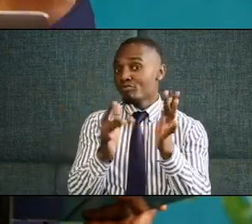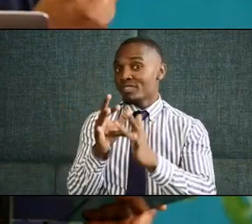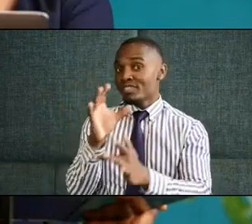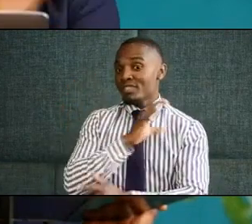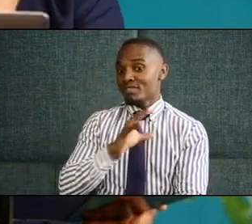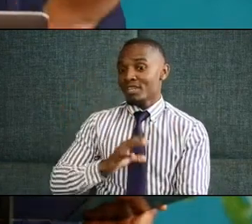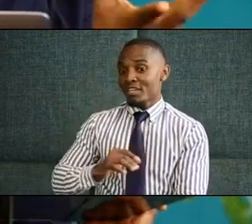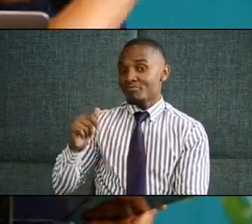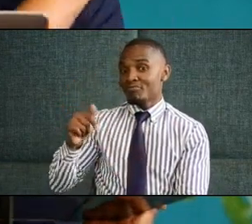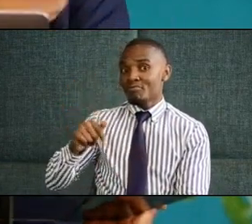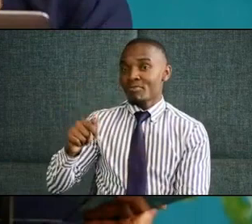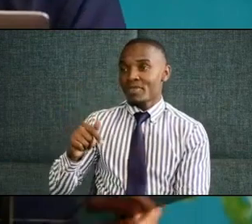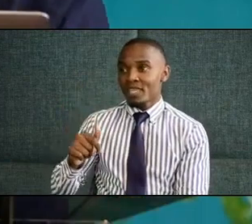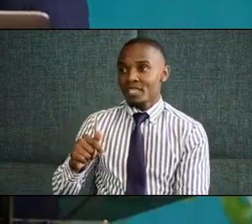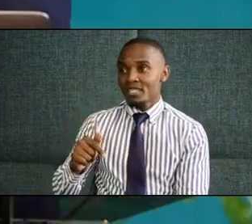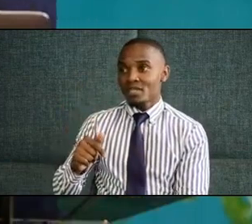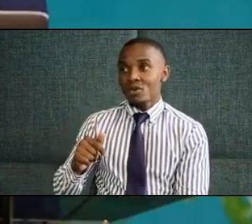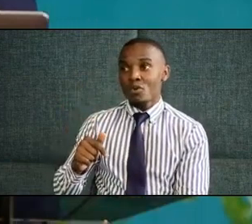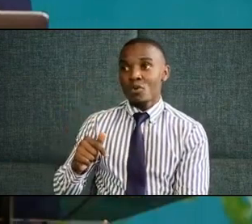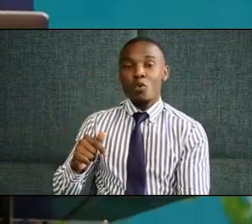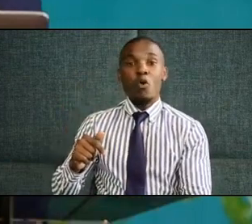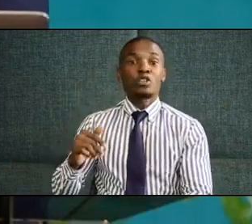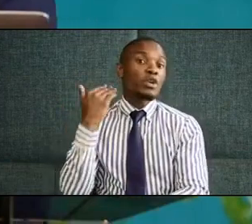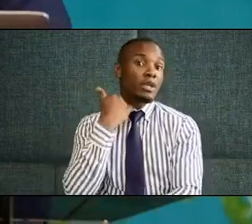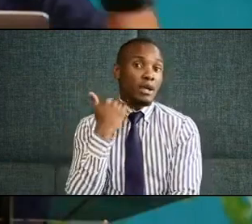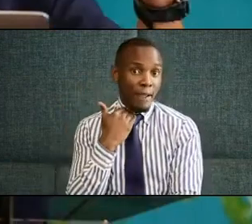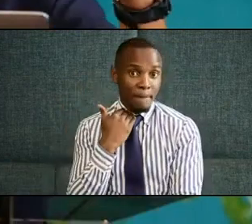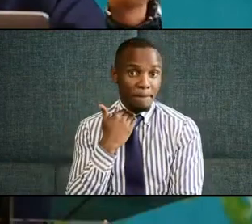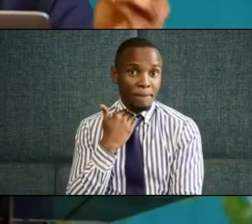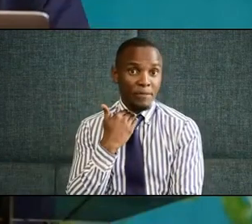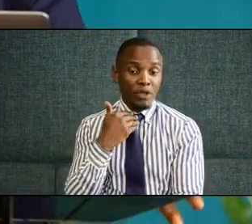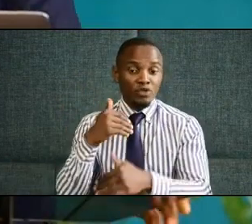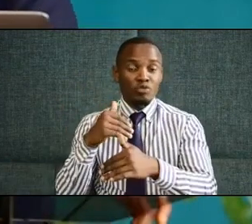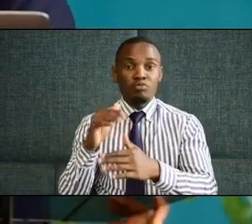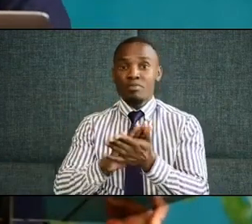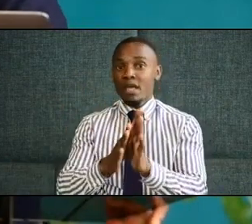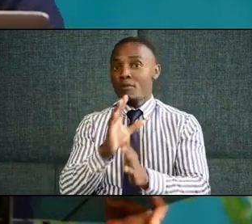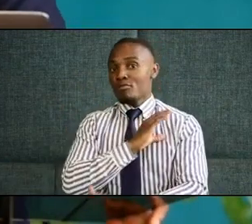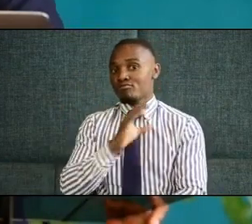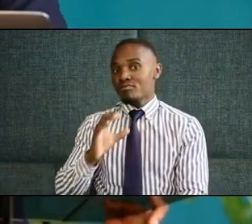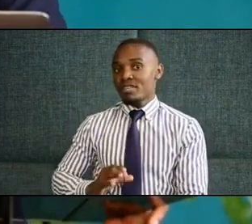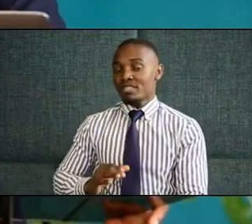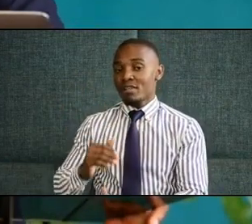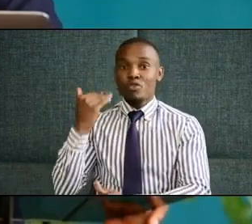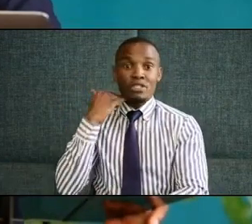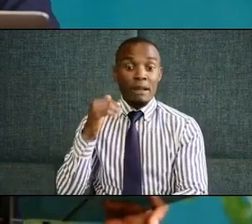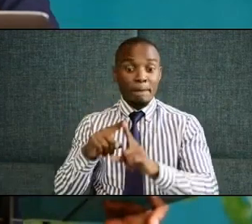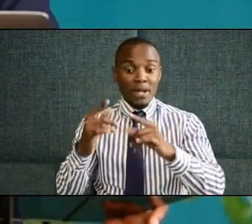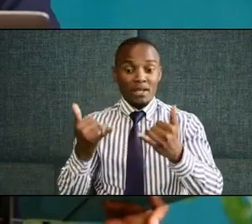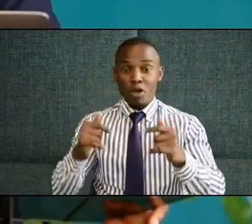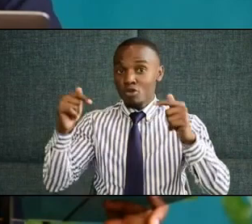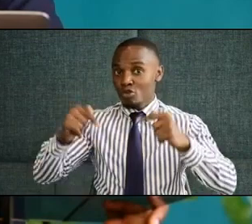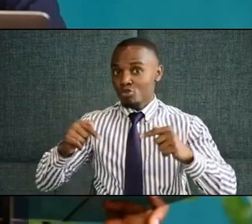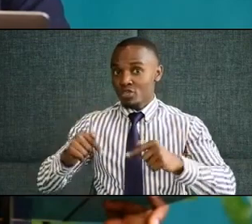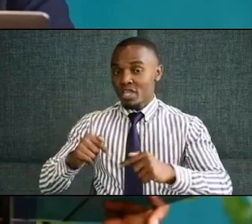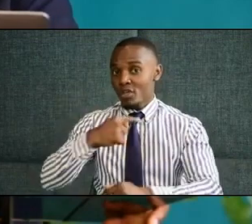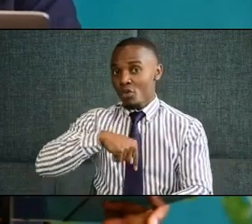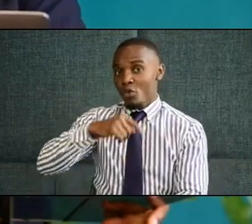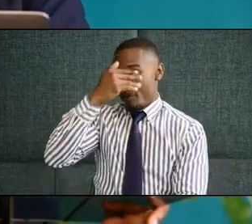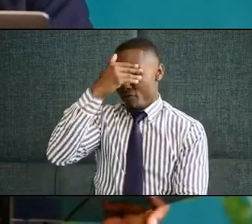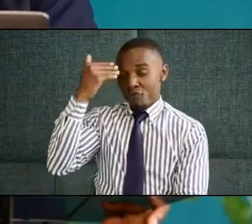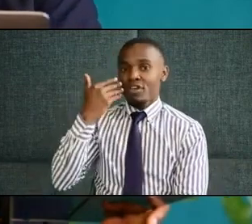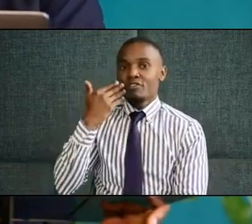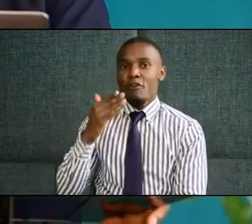a religious elicitor. It was a cry to be a Christian. But today, we have